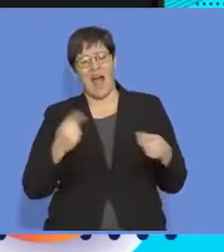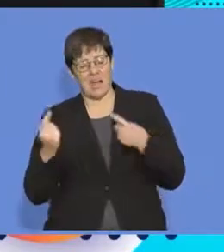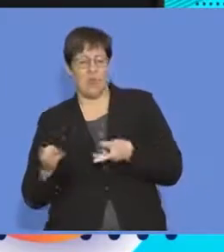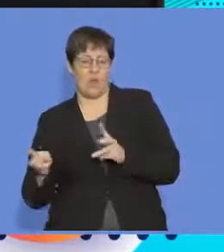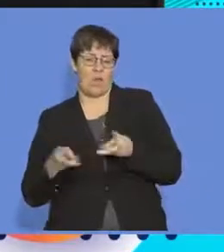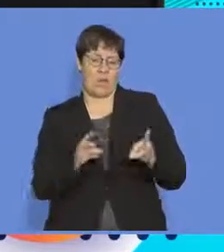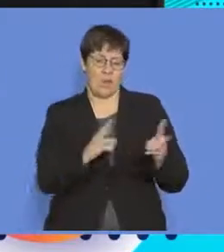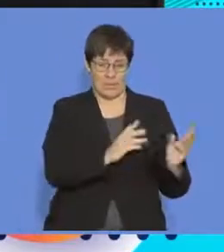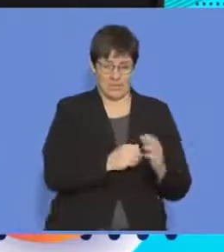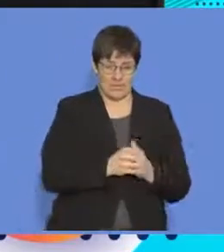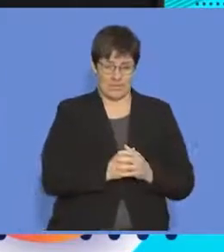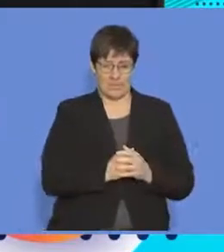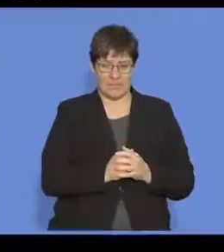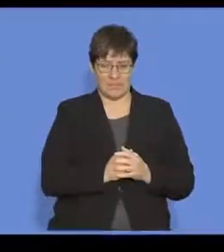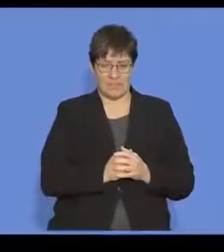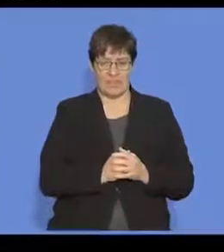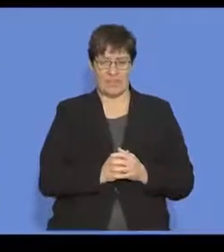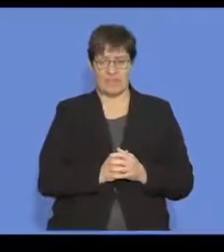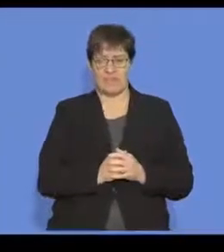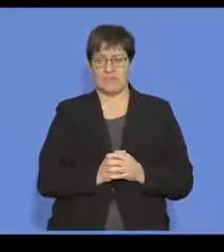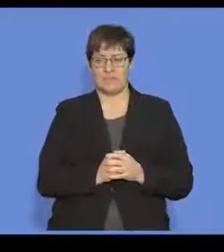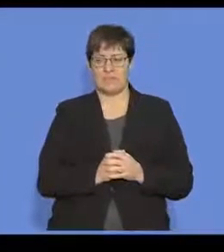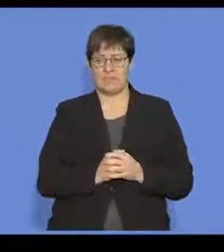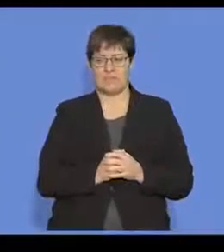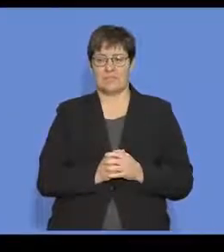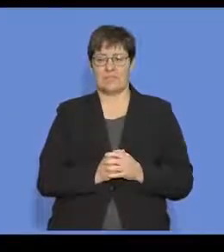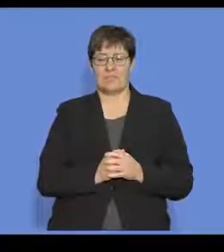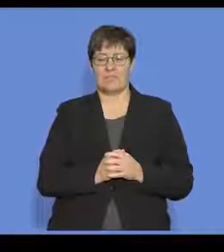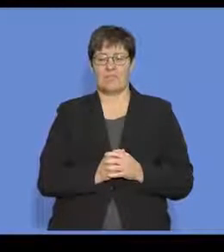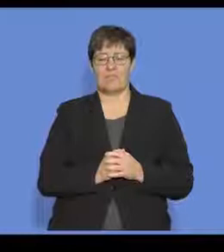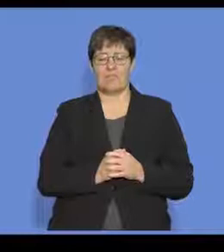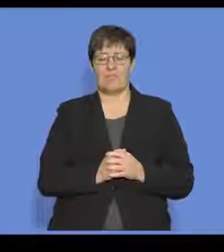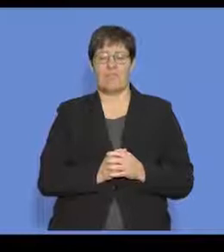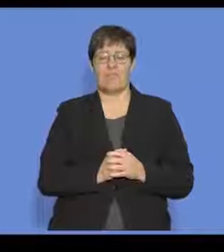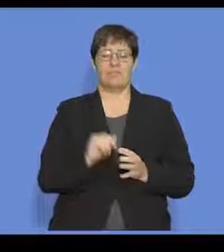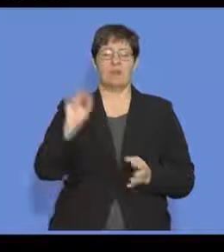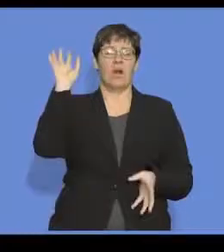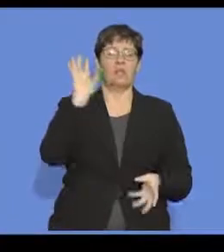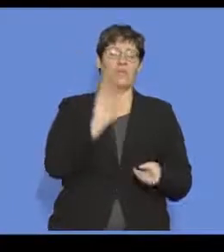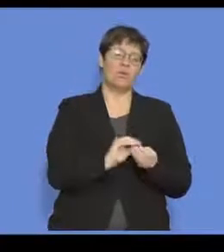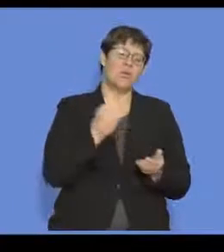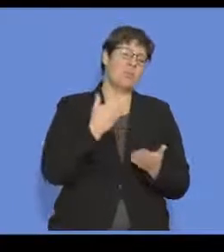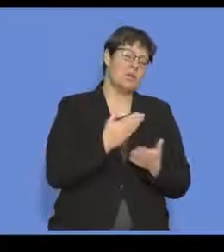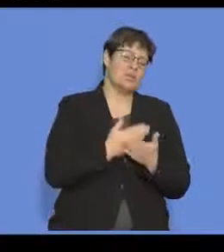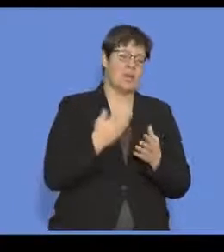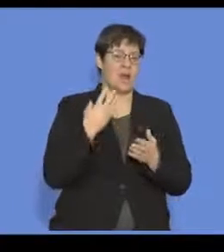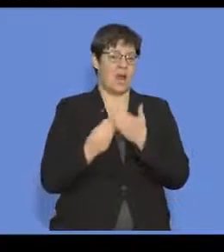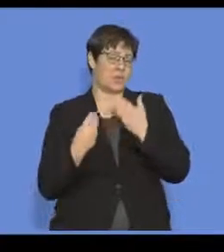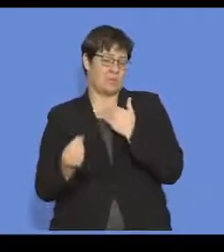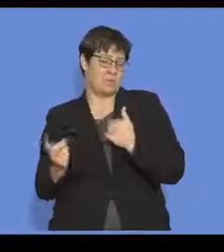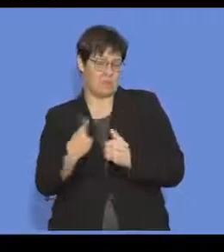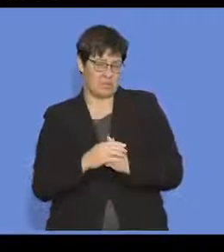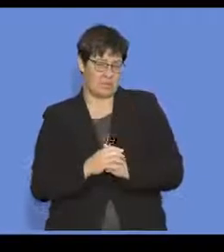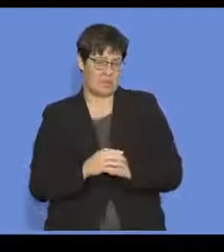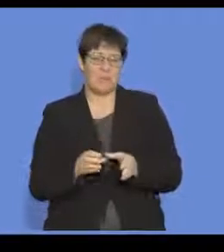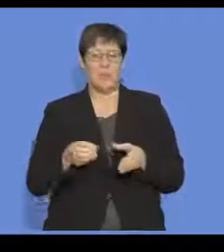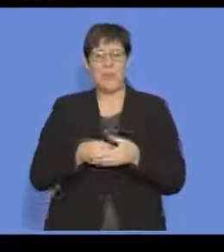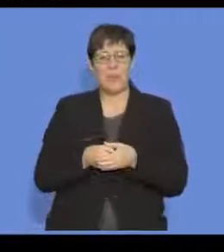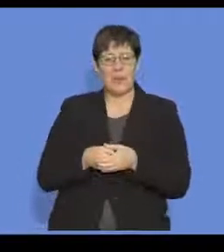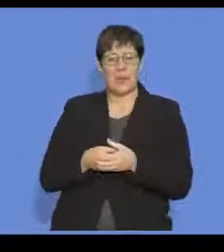way of counting. So for example, what is the total number of possible outcomes? Let's look at